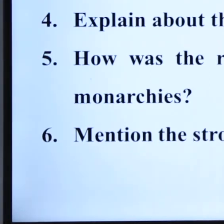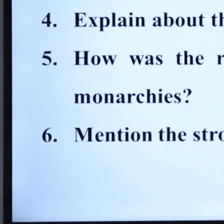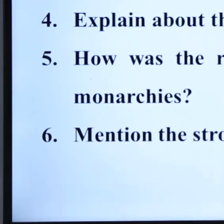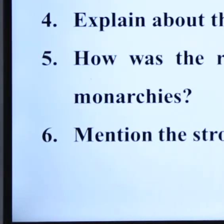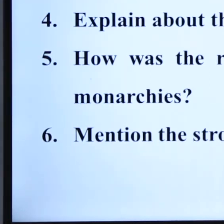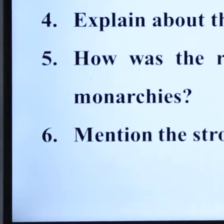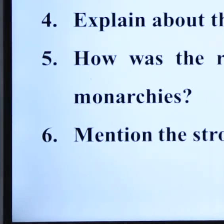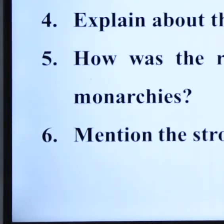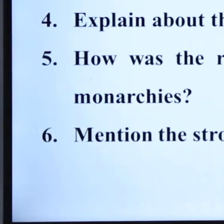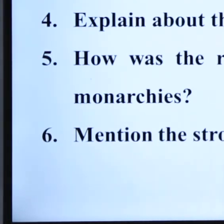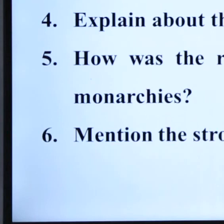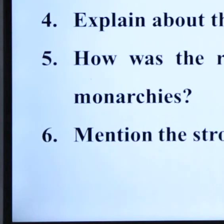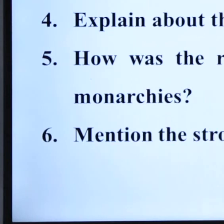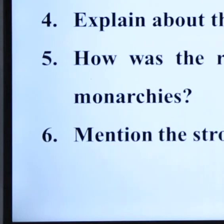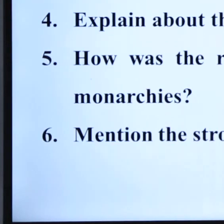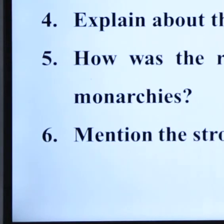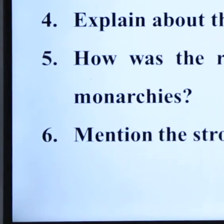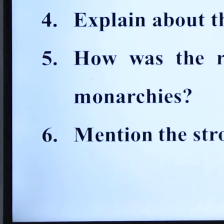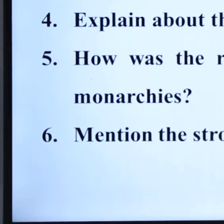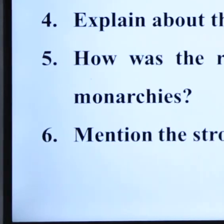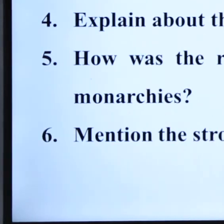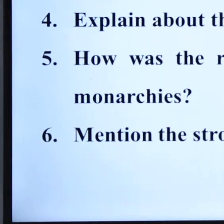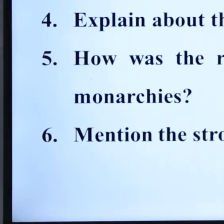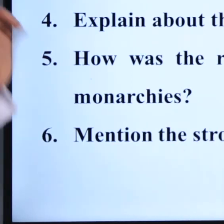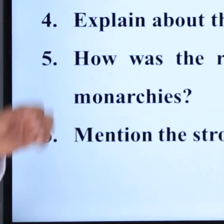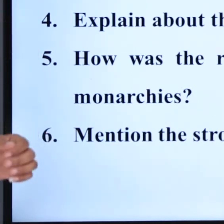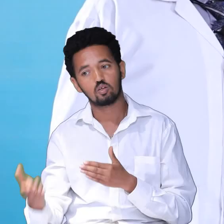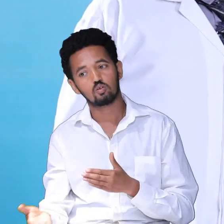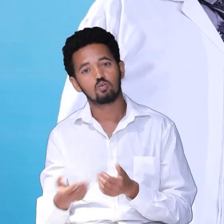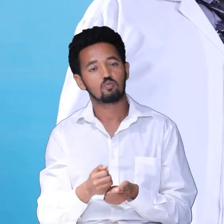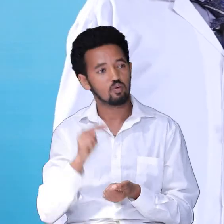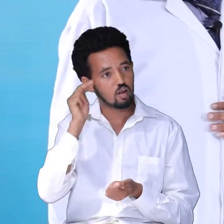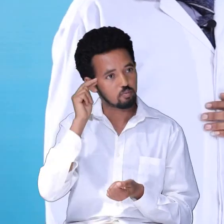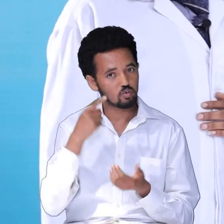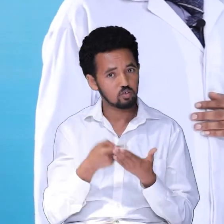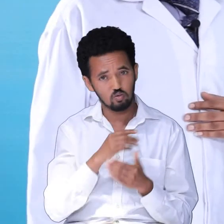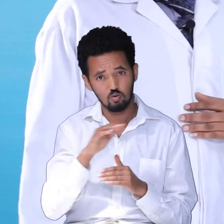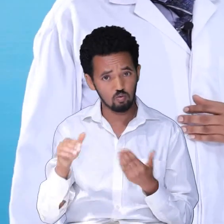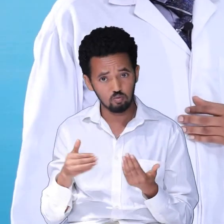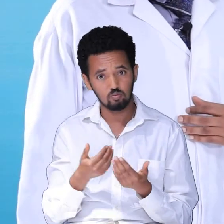the strong and weak side of Napoleon. Student, this is all